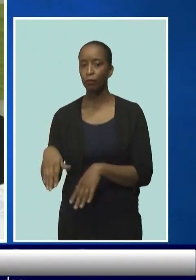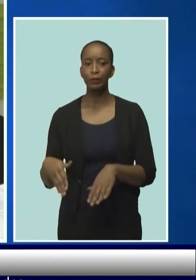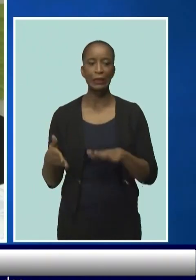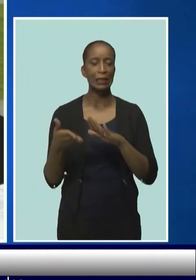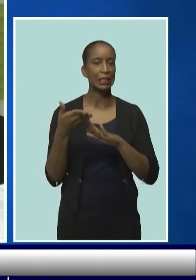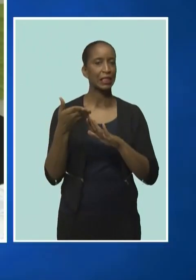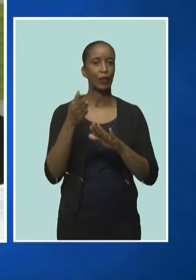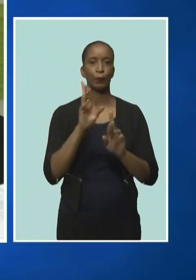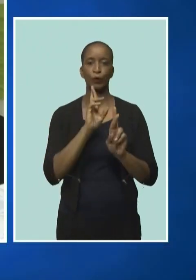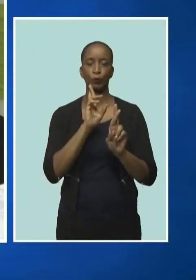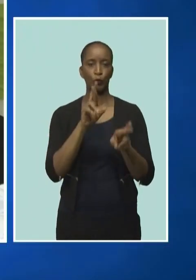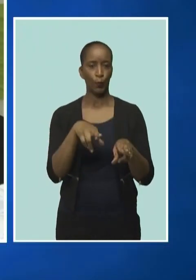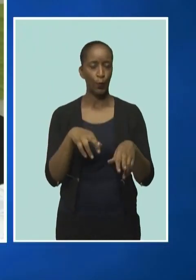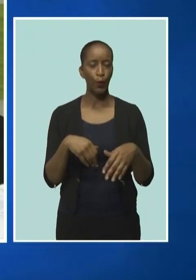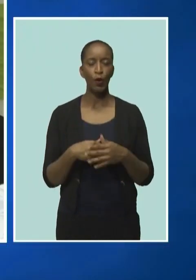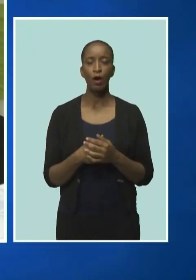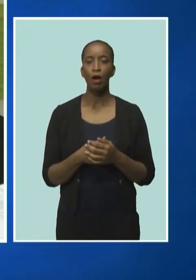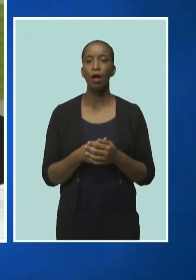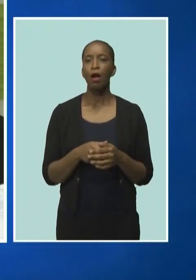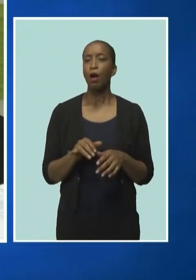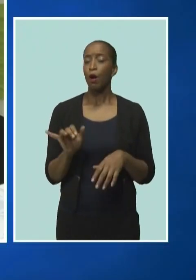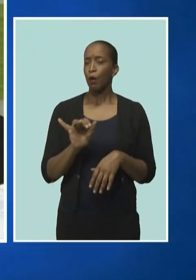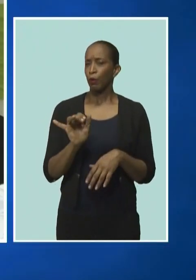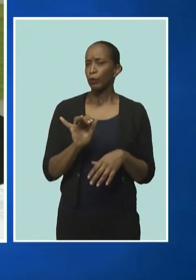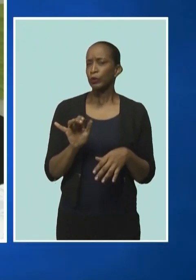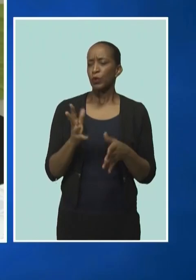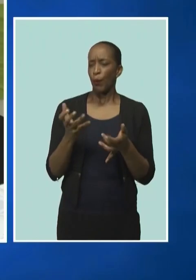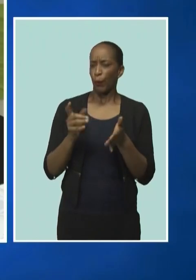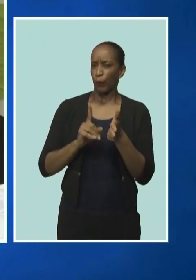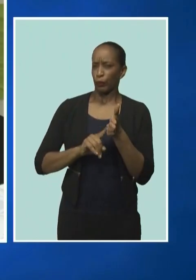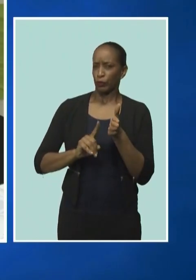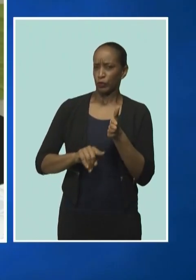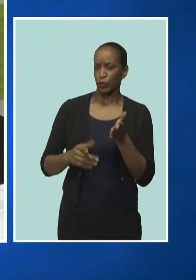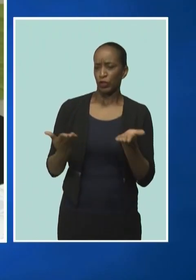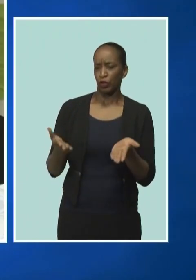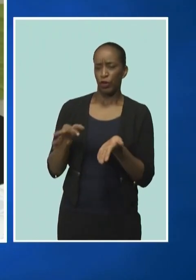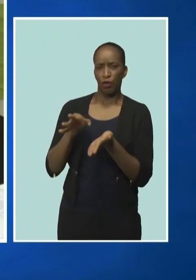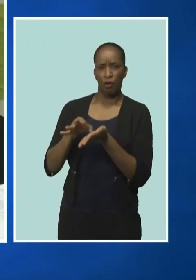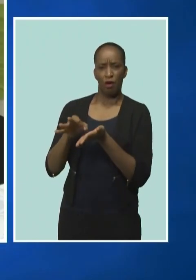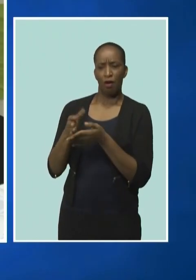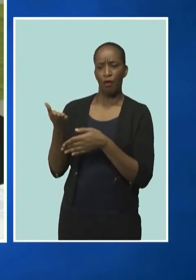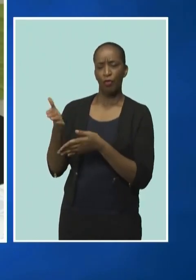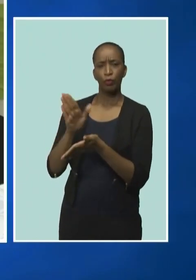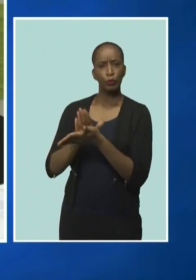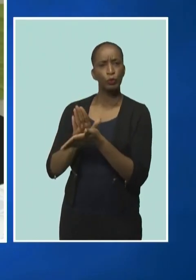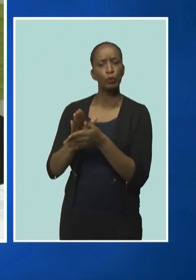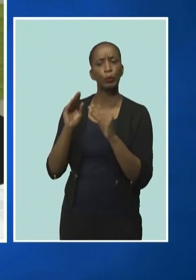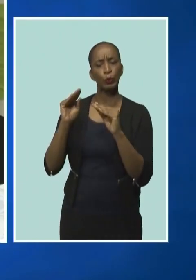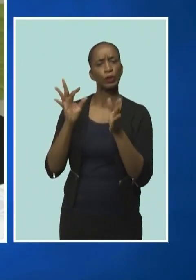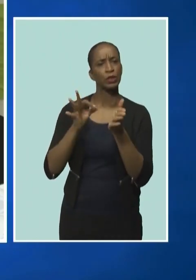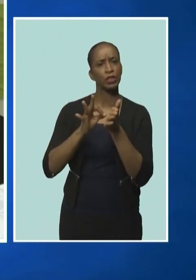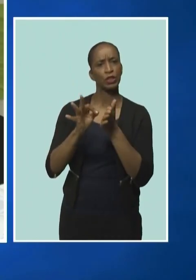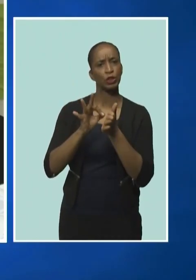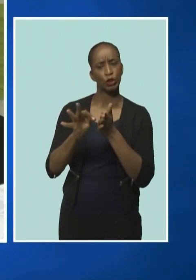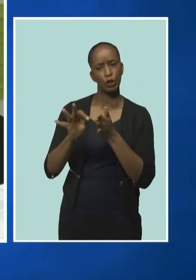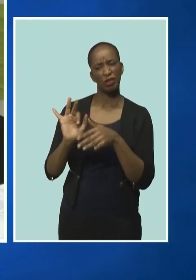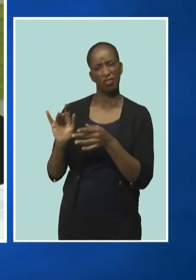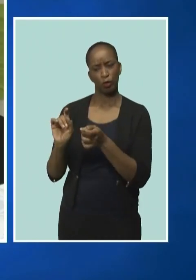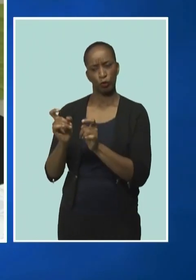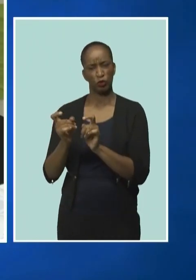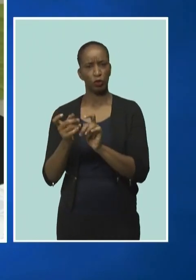ensuring that our curriculums in Barbados for the profession are up to date as it relates